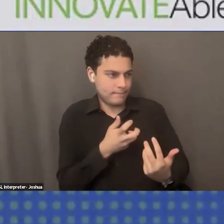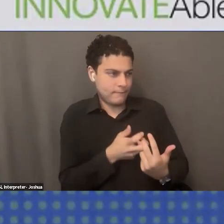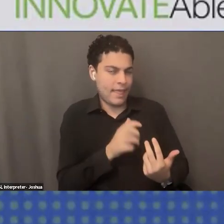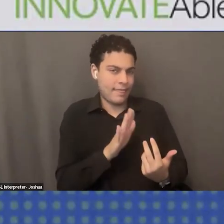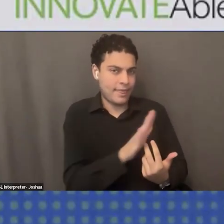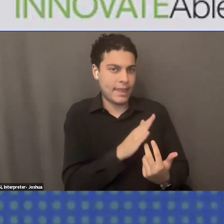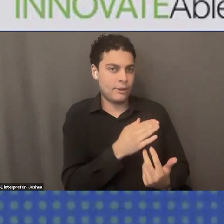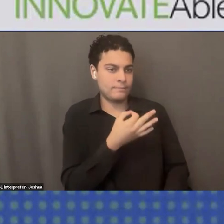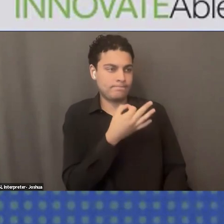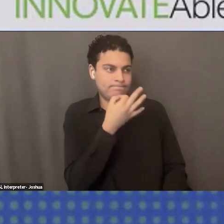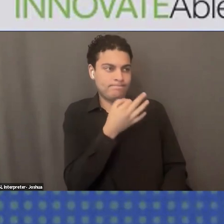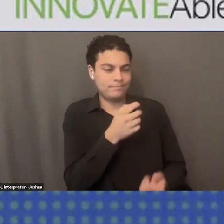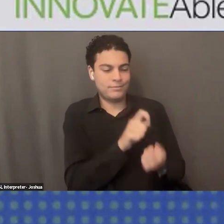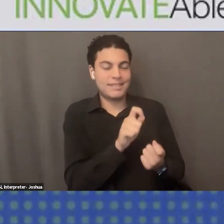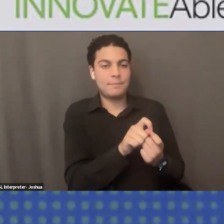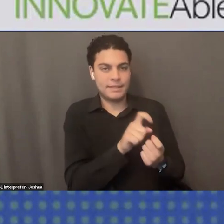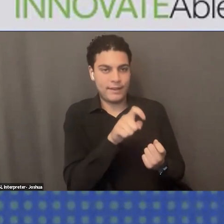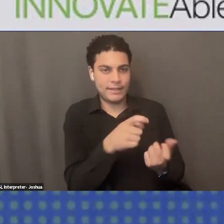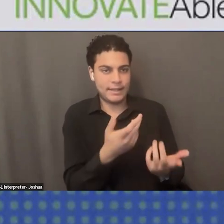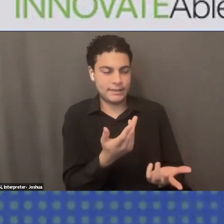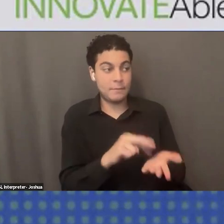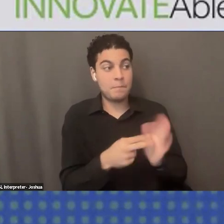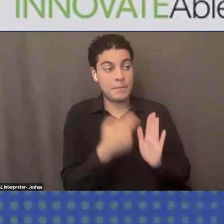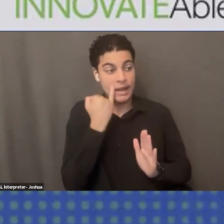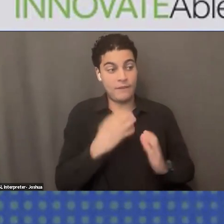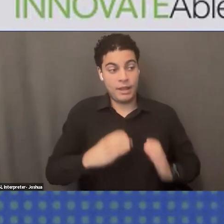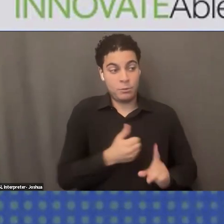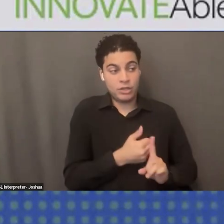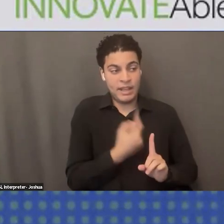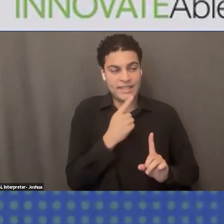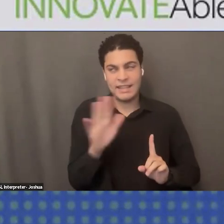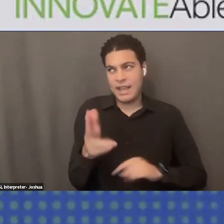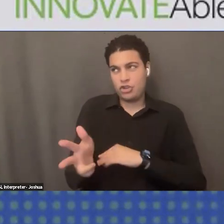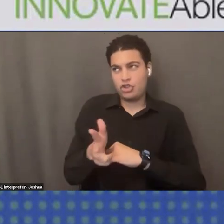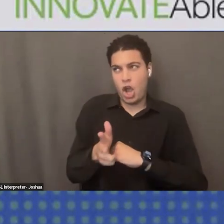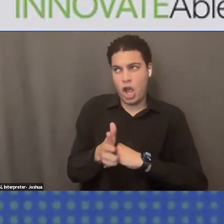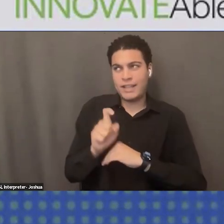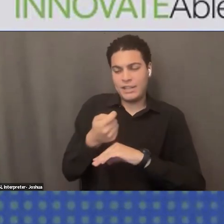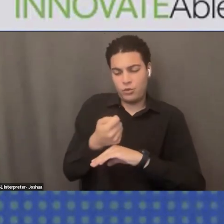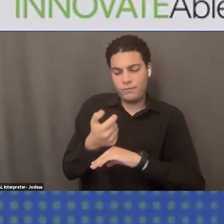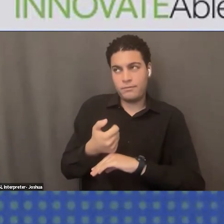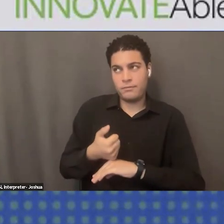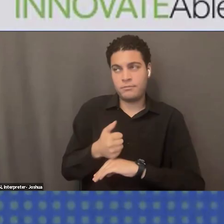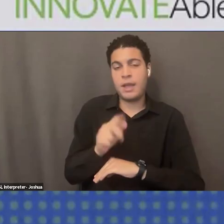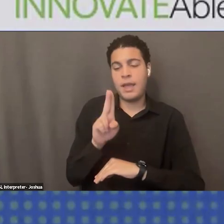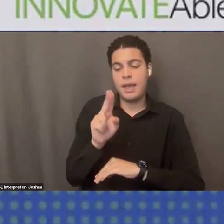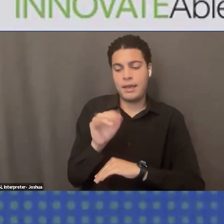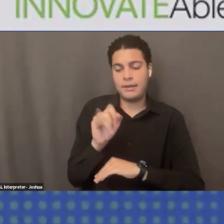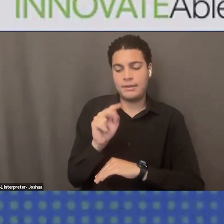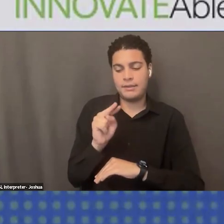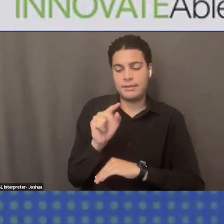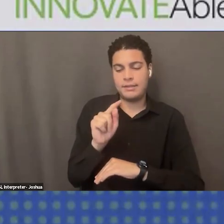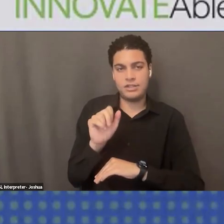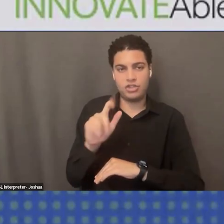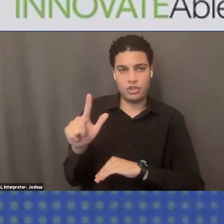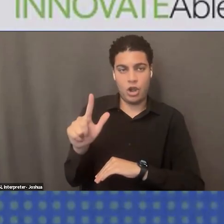if our customer needs us to install it, we'll take care of that installation. We also offer maybe sending one person out